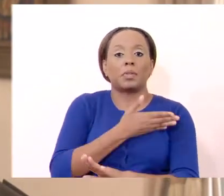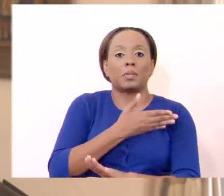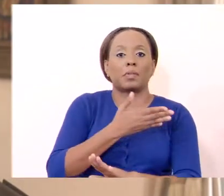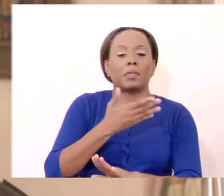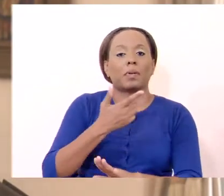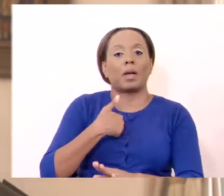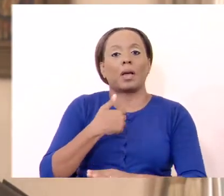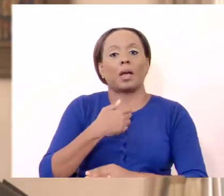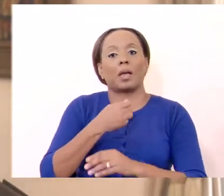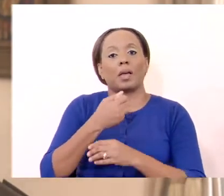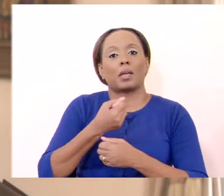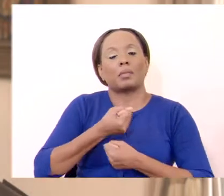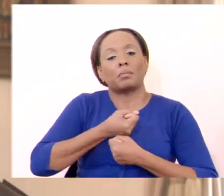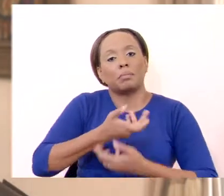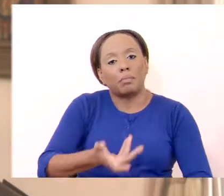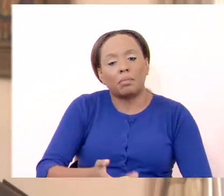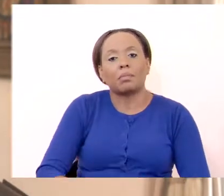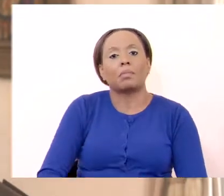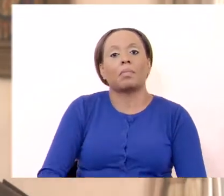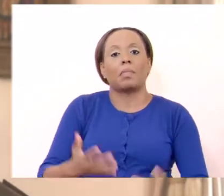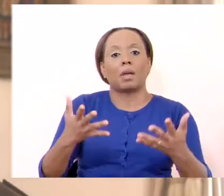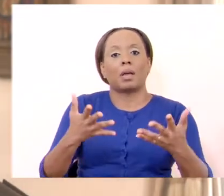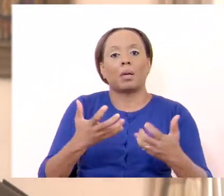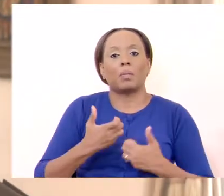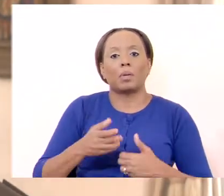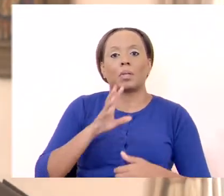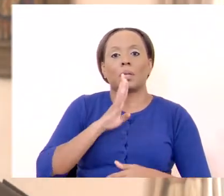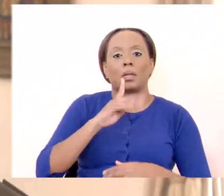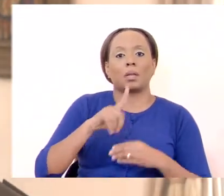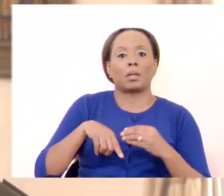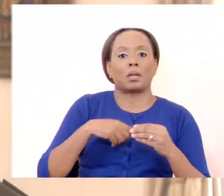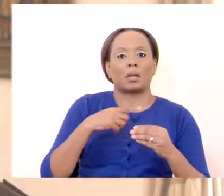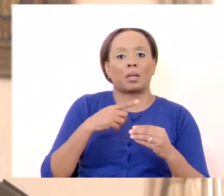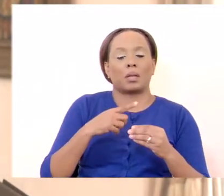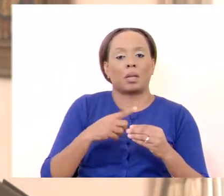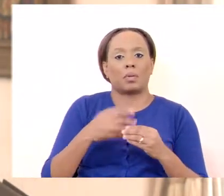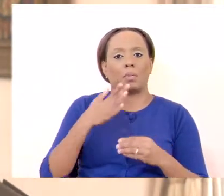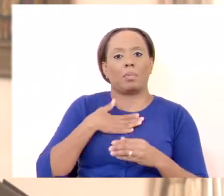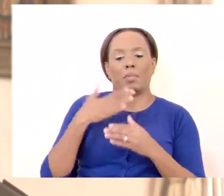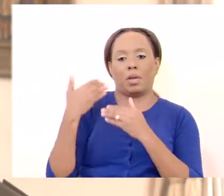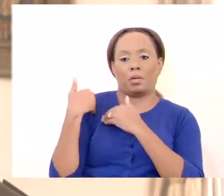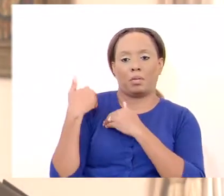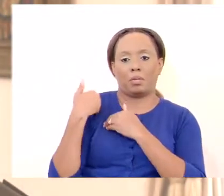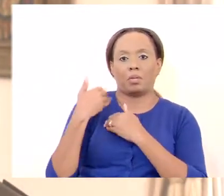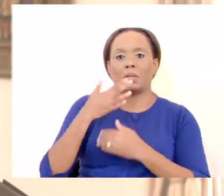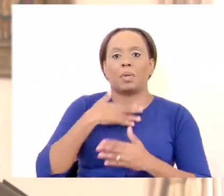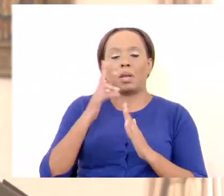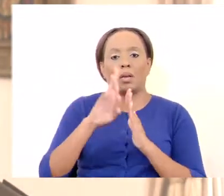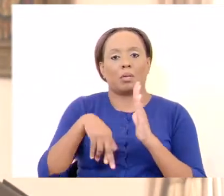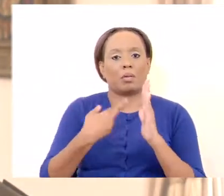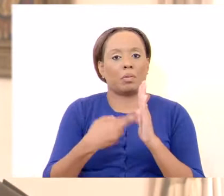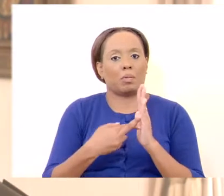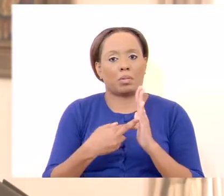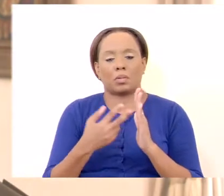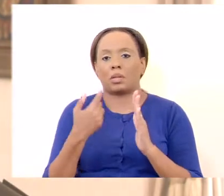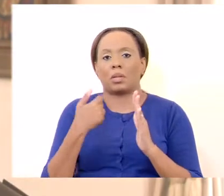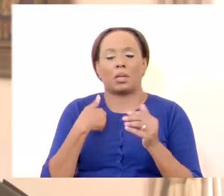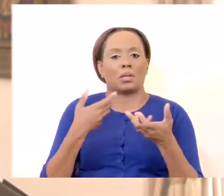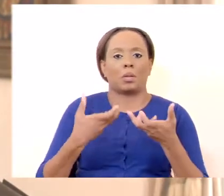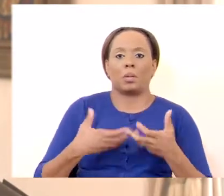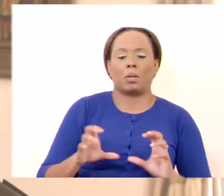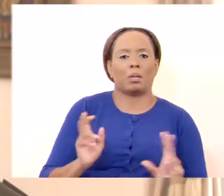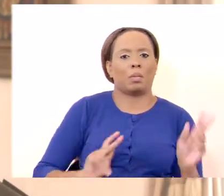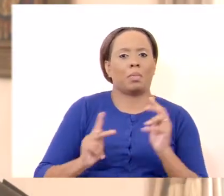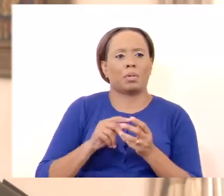make a few generalizations of the multiple roles that I hold so that there will not be continued